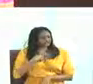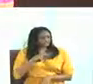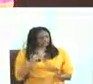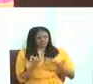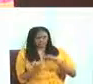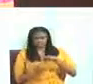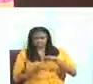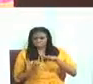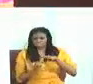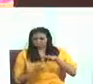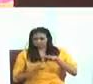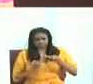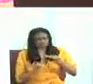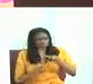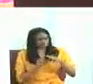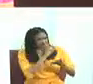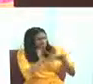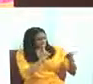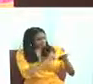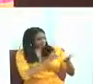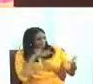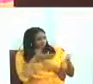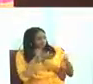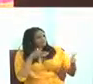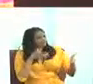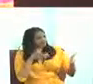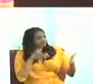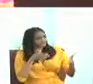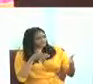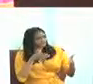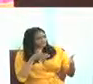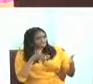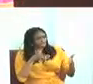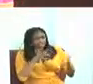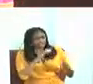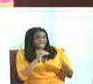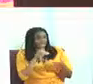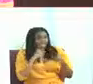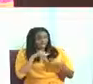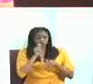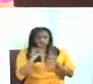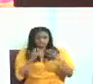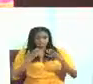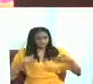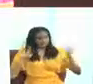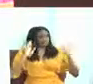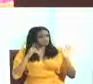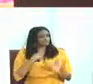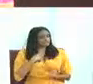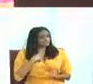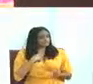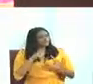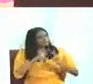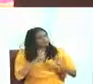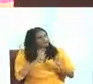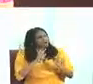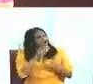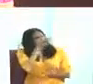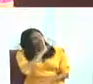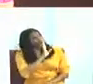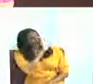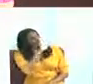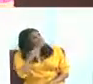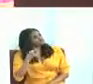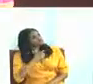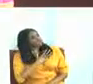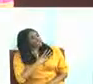alienated, discriminated against, and given up on. But the grace of God